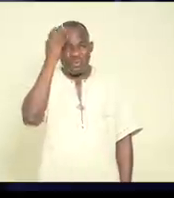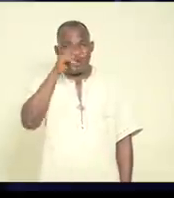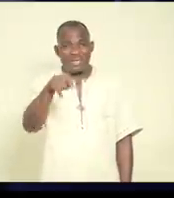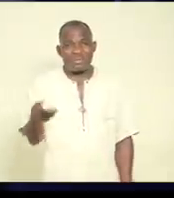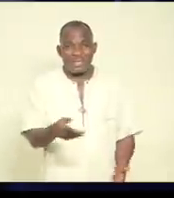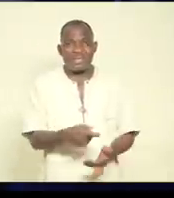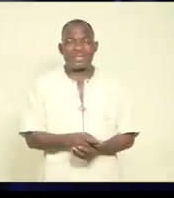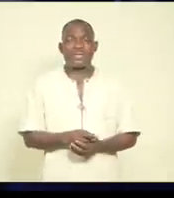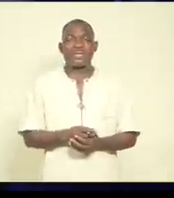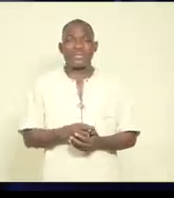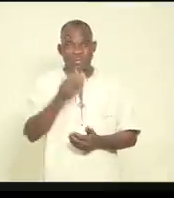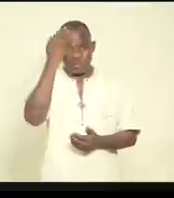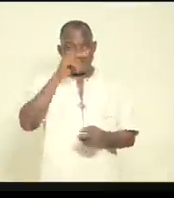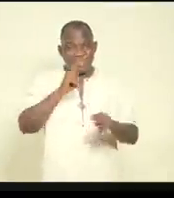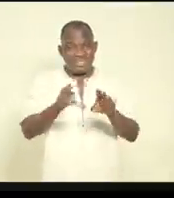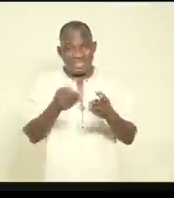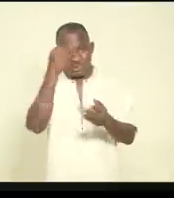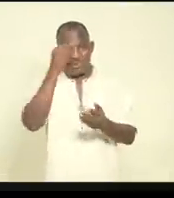So I'll ask you one more time. Please.